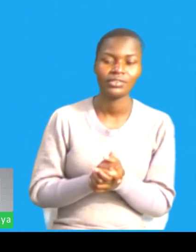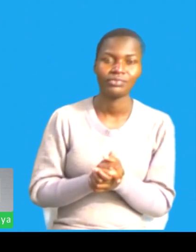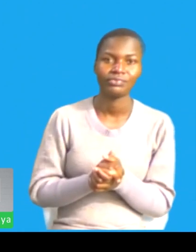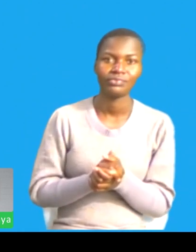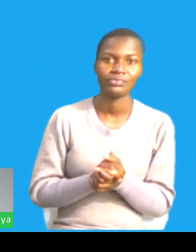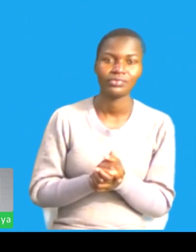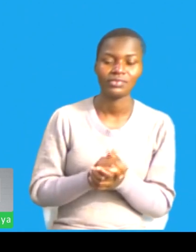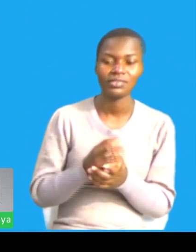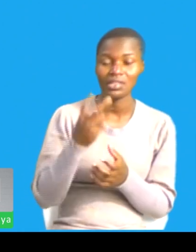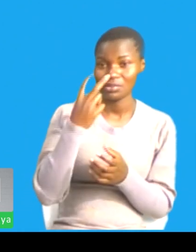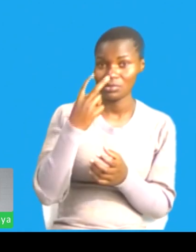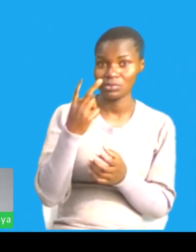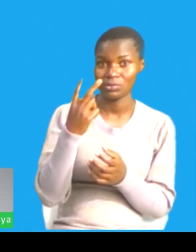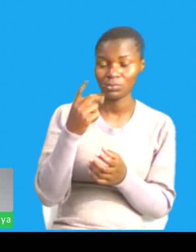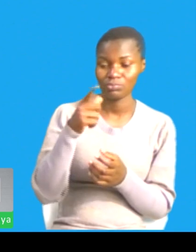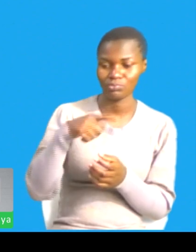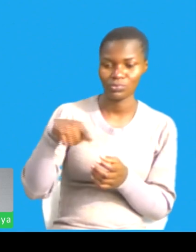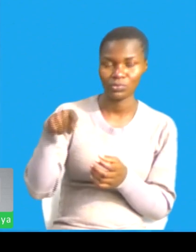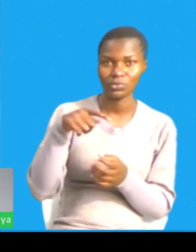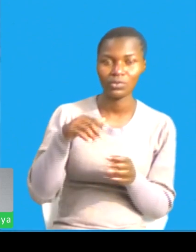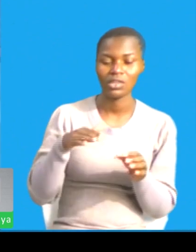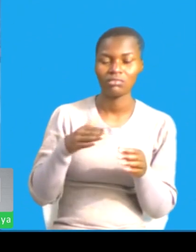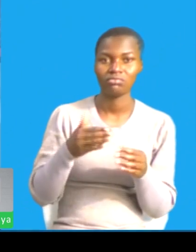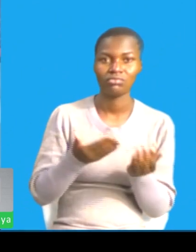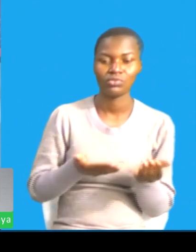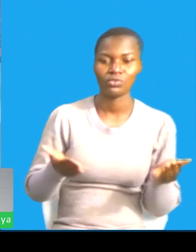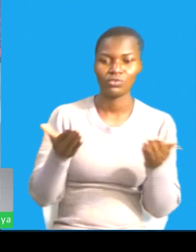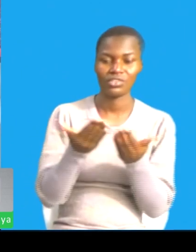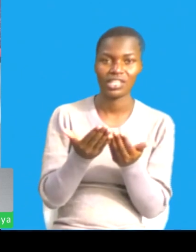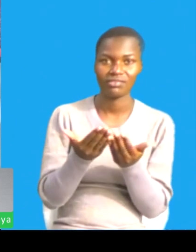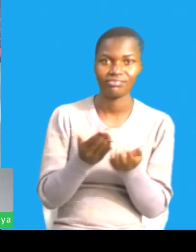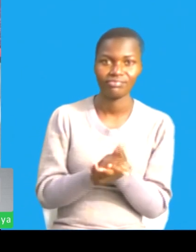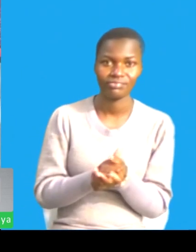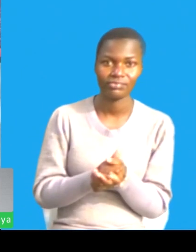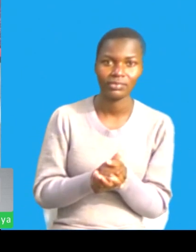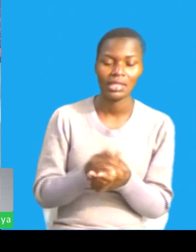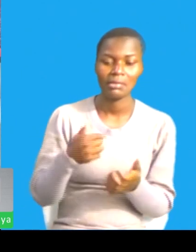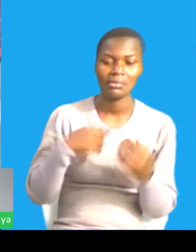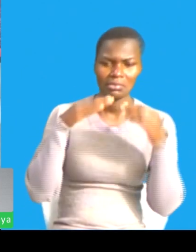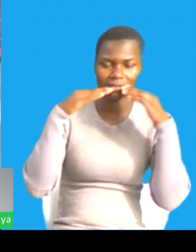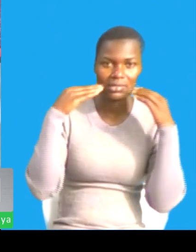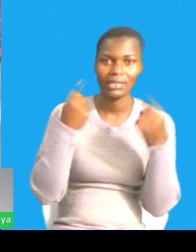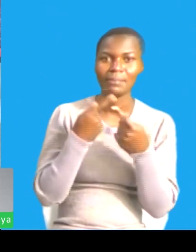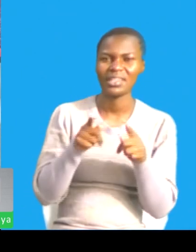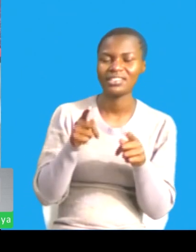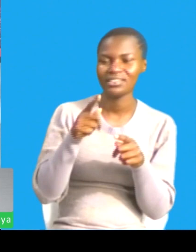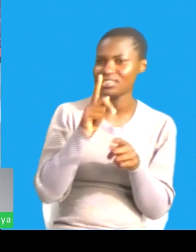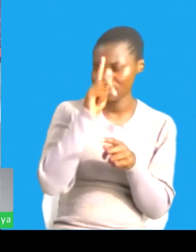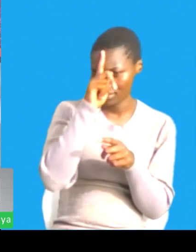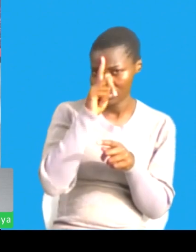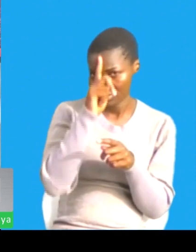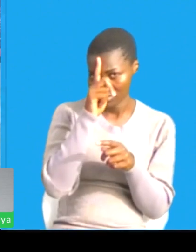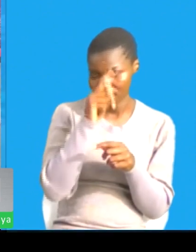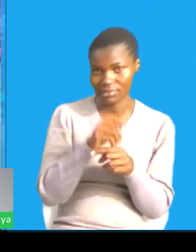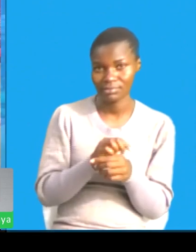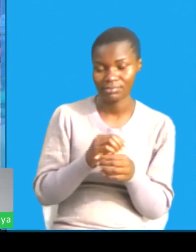sufurias in that demonstration. I'm smiling, but it is serious, Jonah. It is serious. Yes. It is a